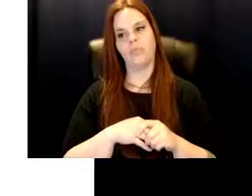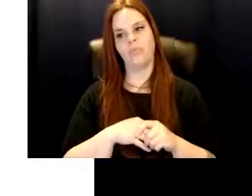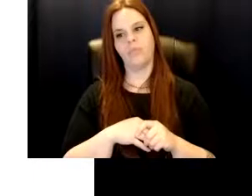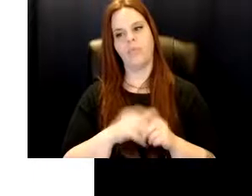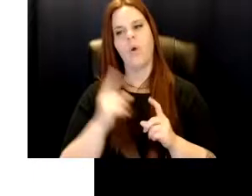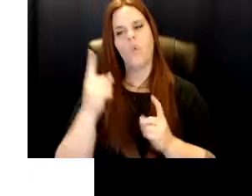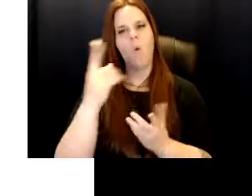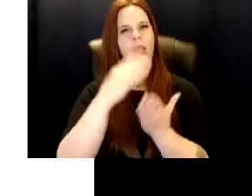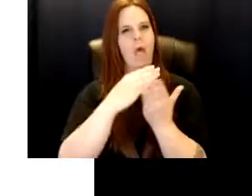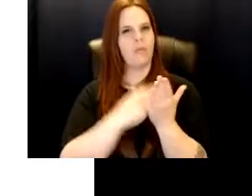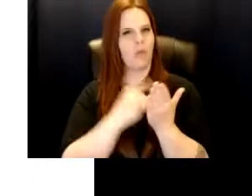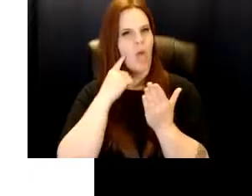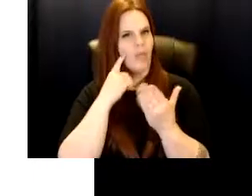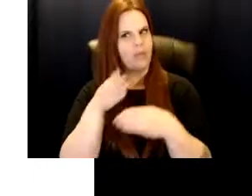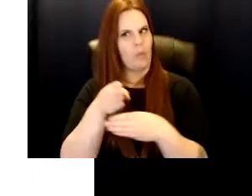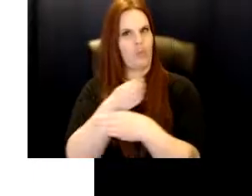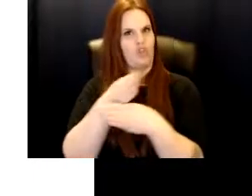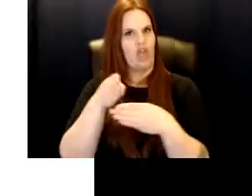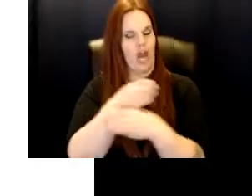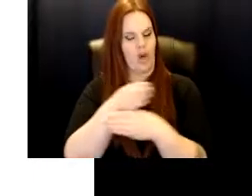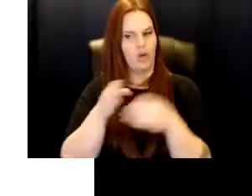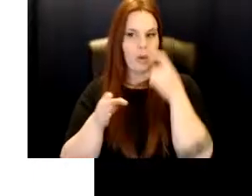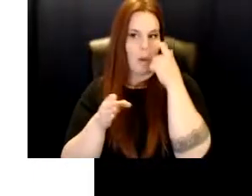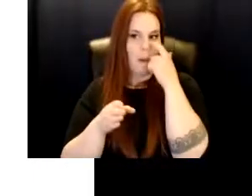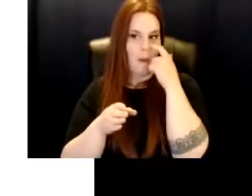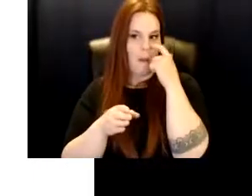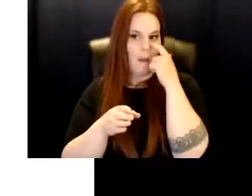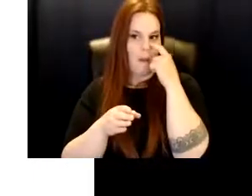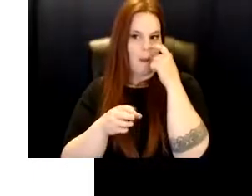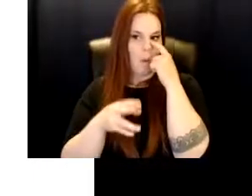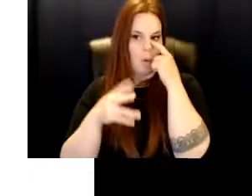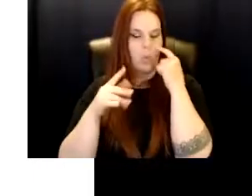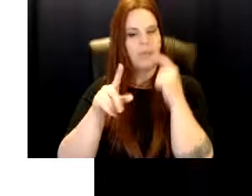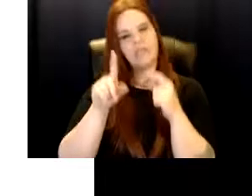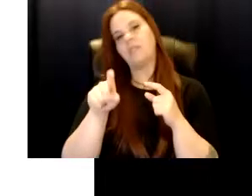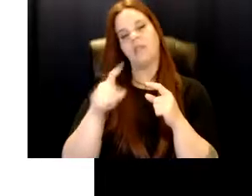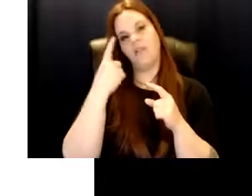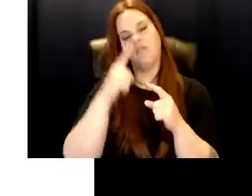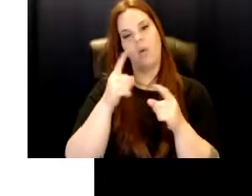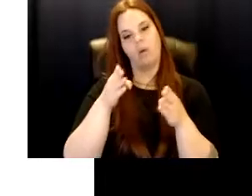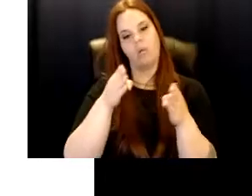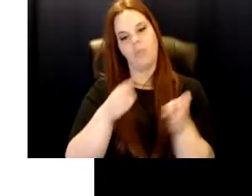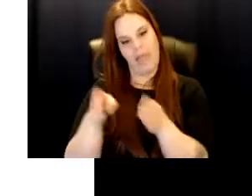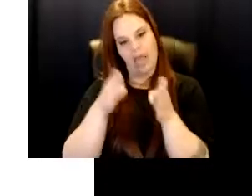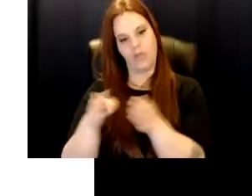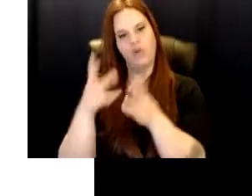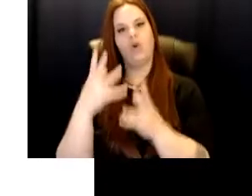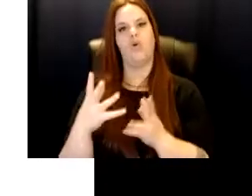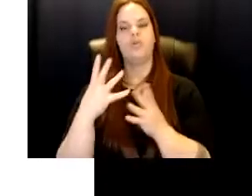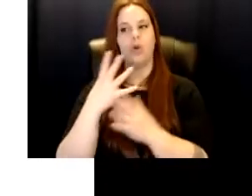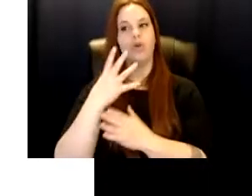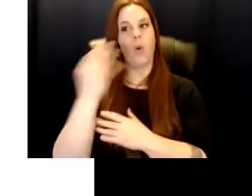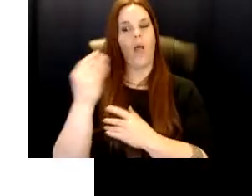lessons I think that they shared is, you know, this need for planners to go outside of the